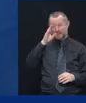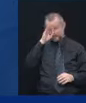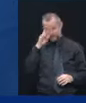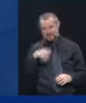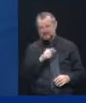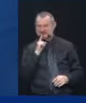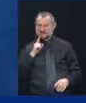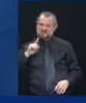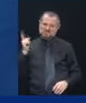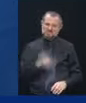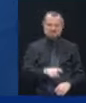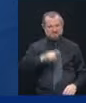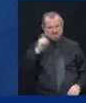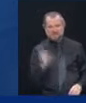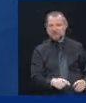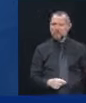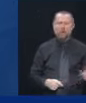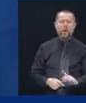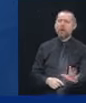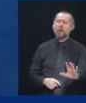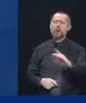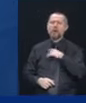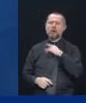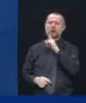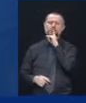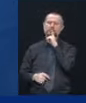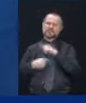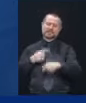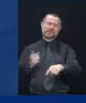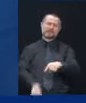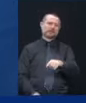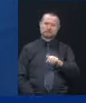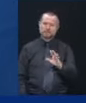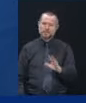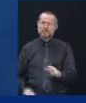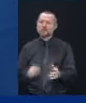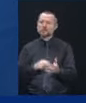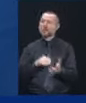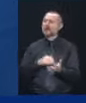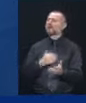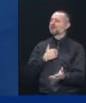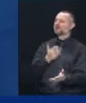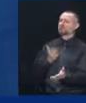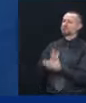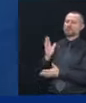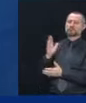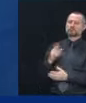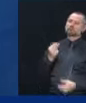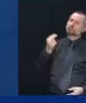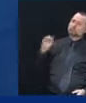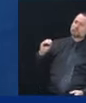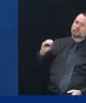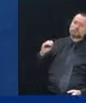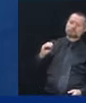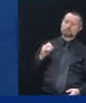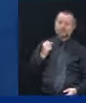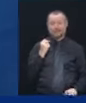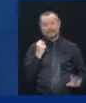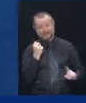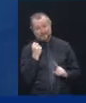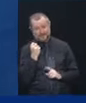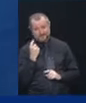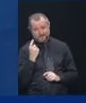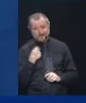must take the vaccine. The nurse has the right to decline. But I want to make sure every nurse had